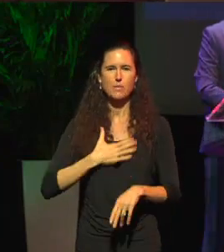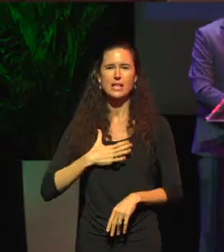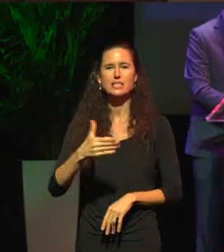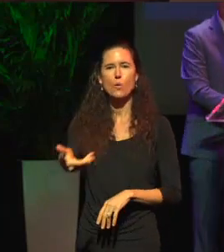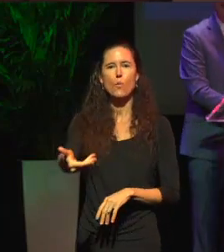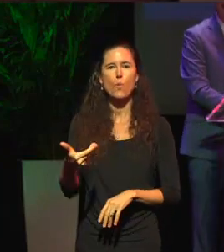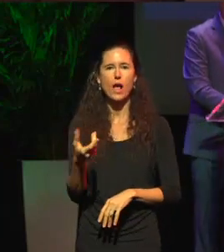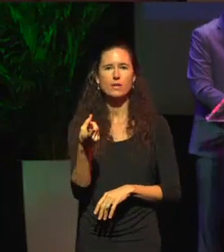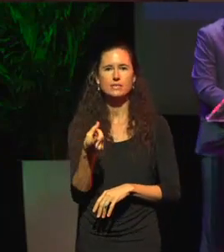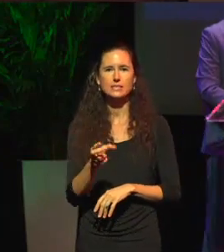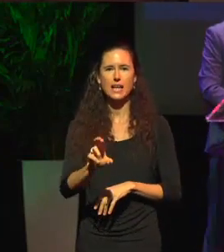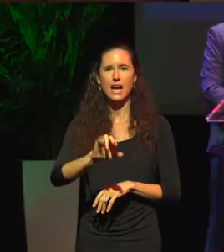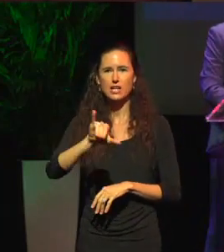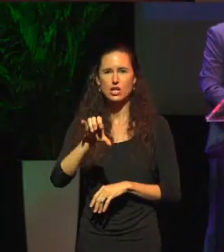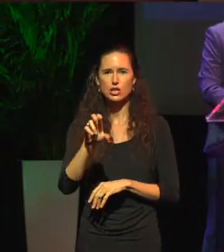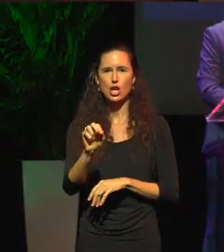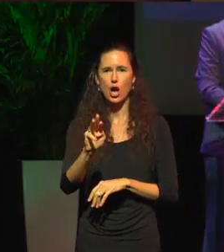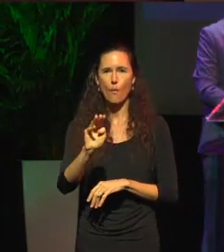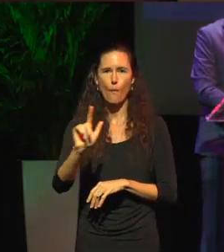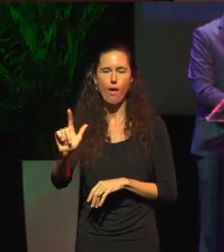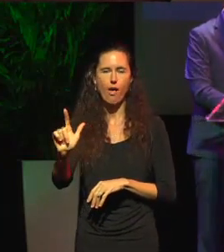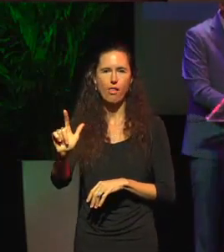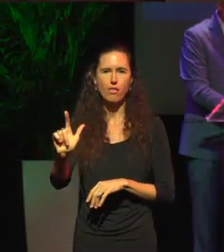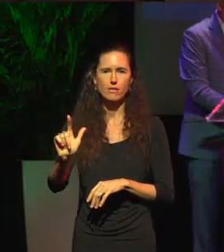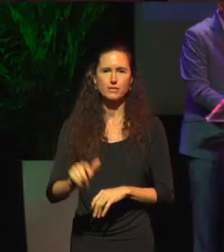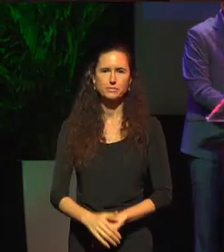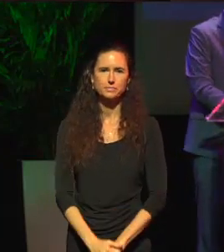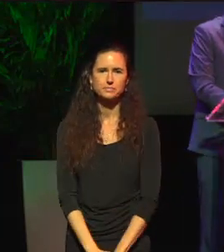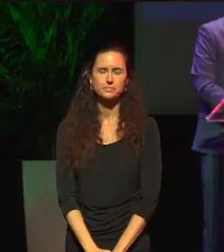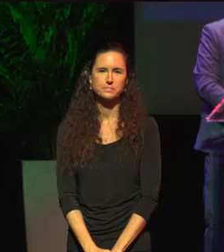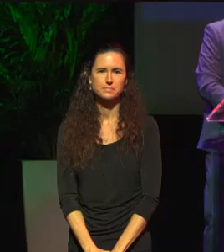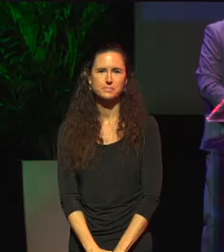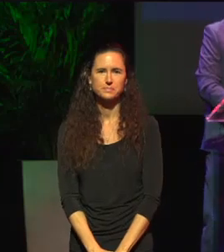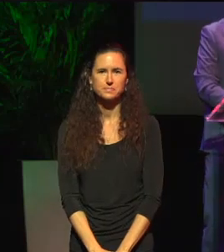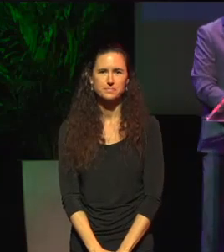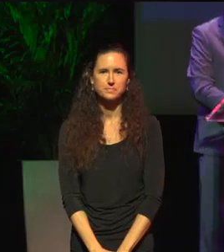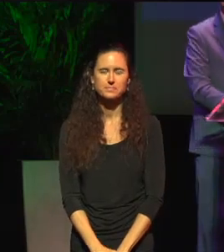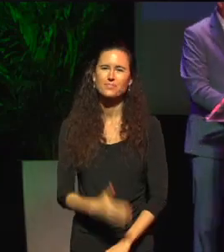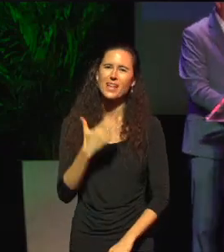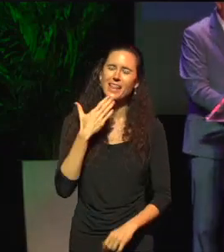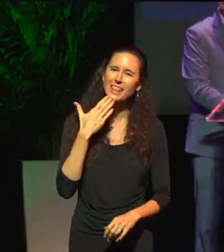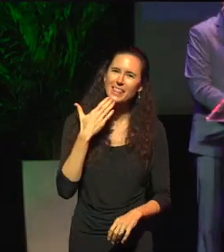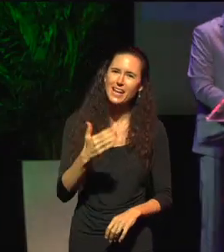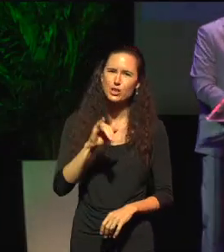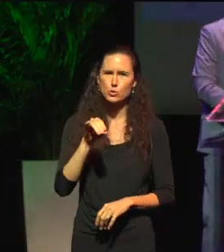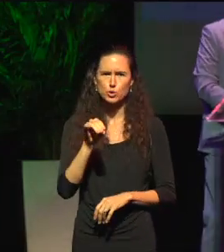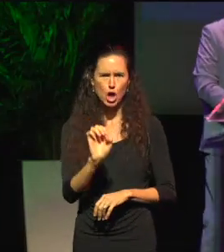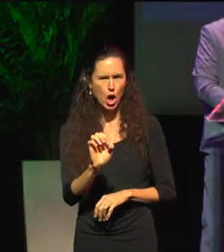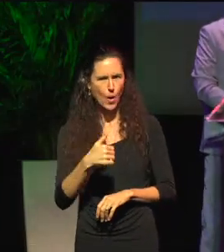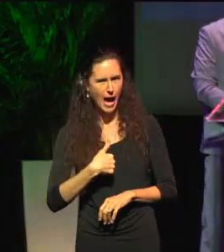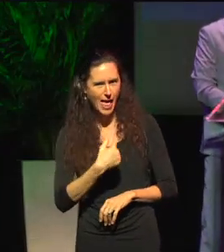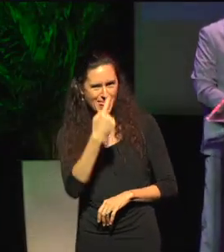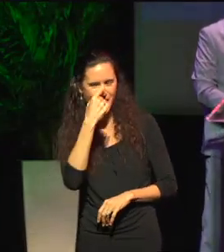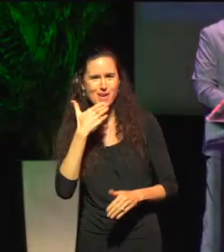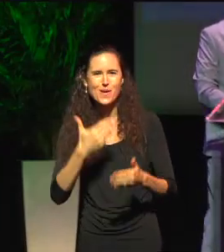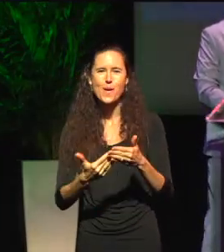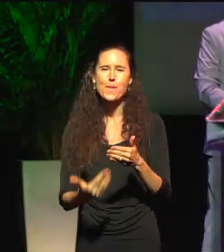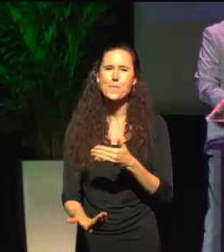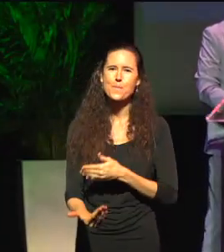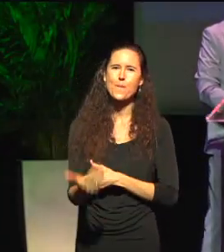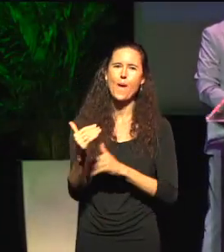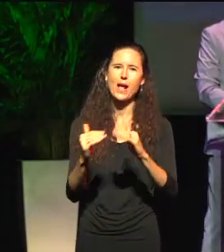welcome Dr. John Wall. Thank you, Joe, I think. Good morning,